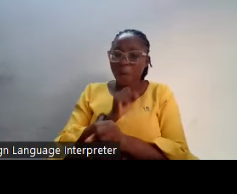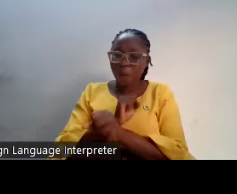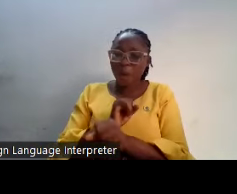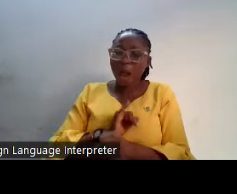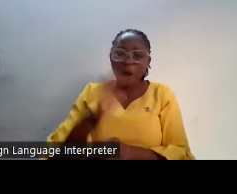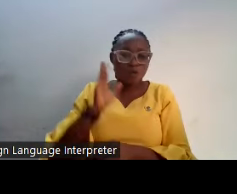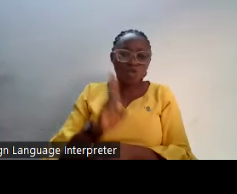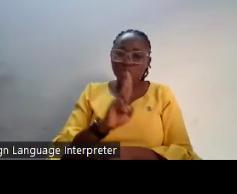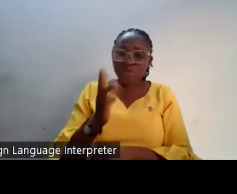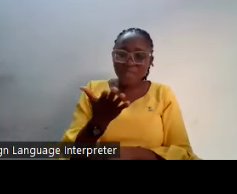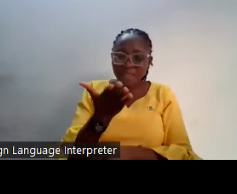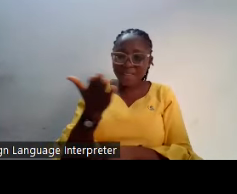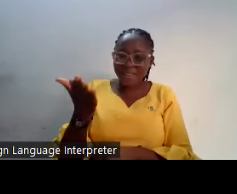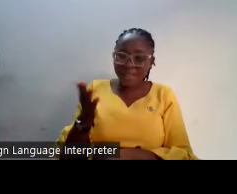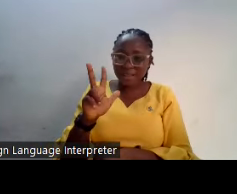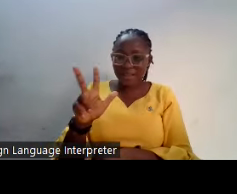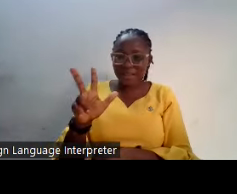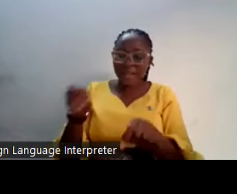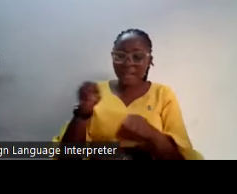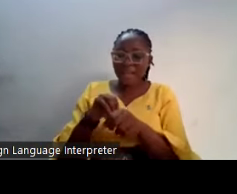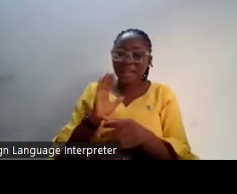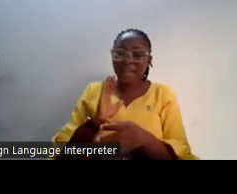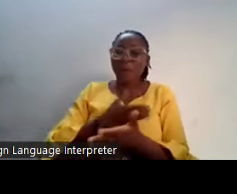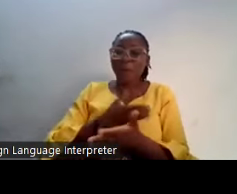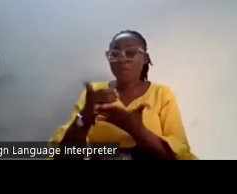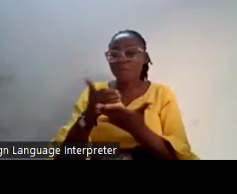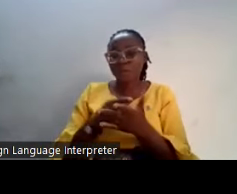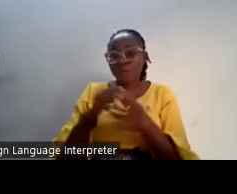we talk about the conversations today.